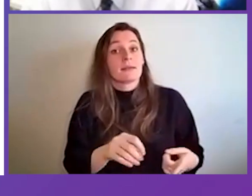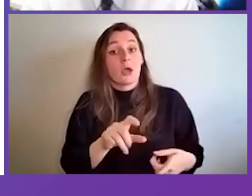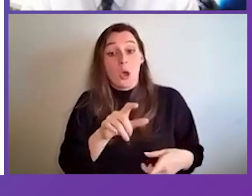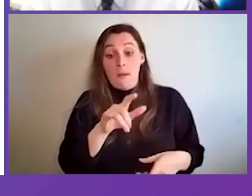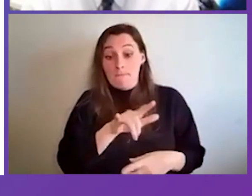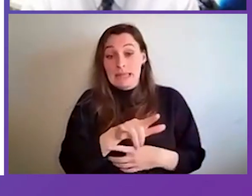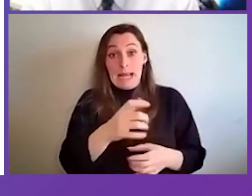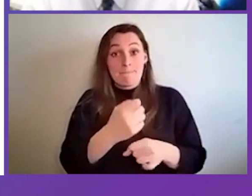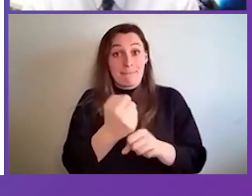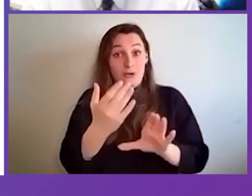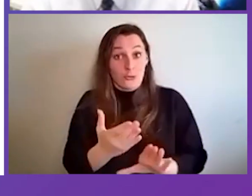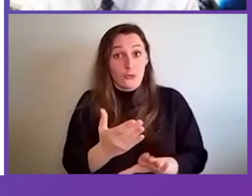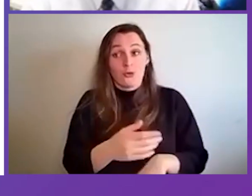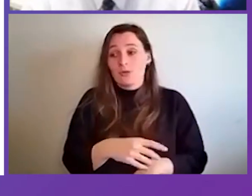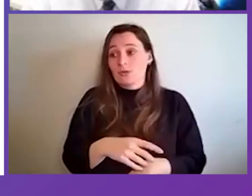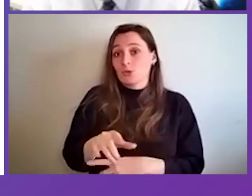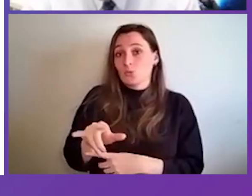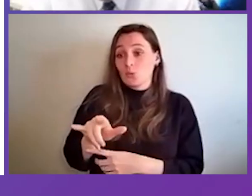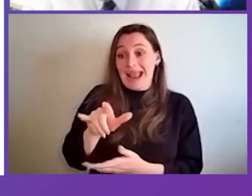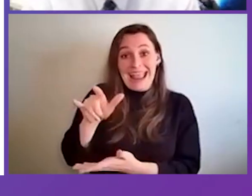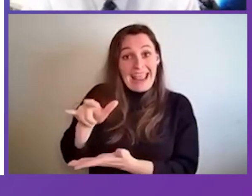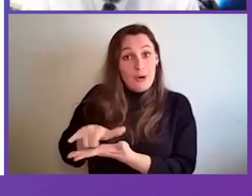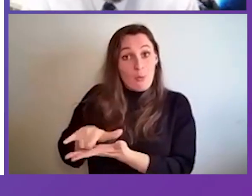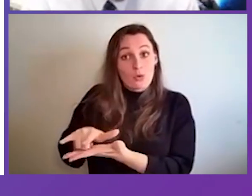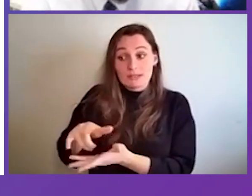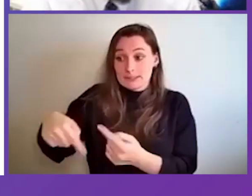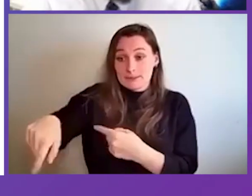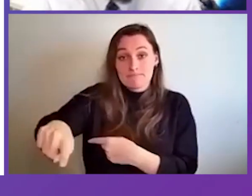airports, seating, the people in charge of